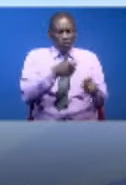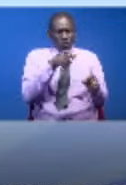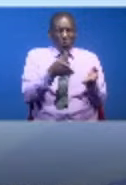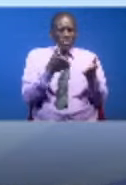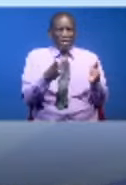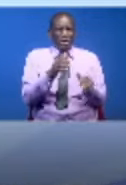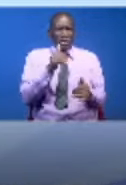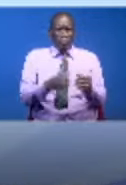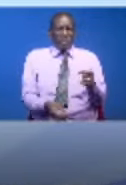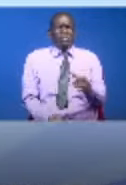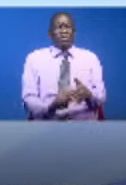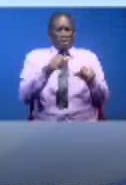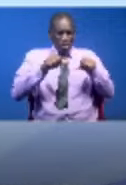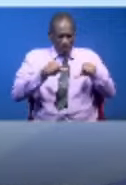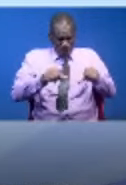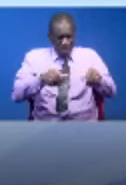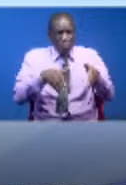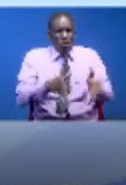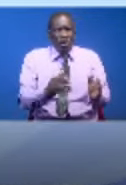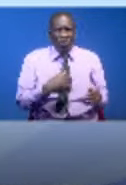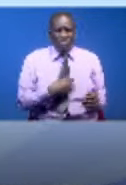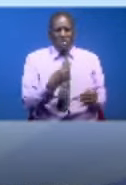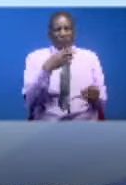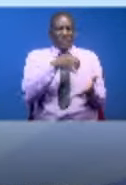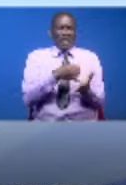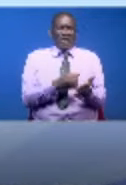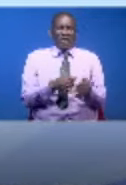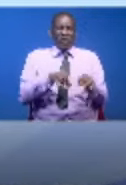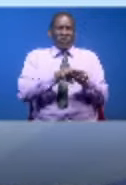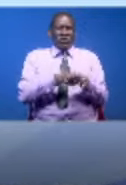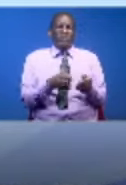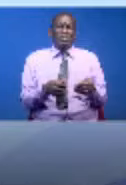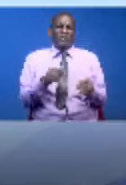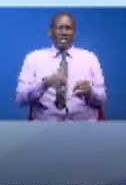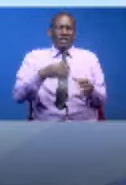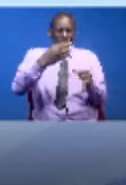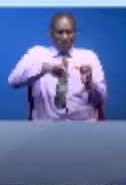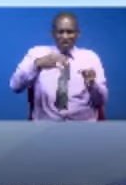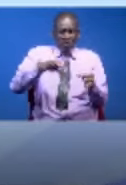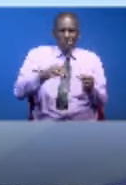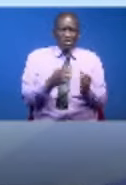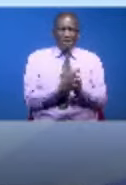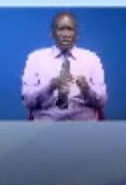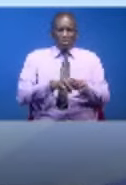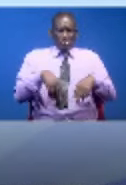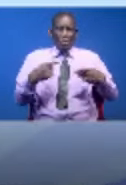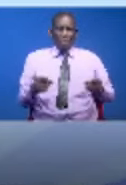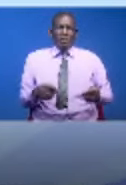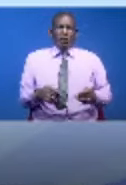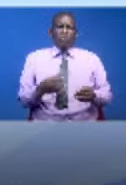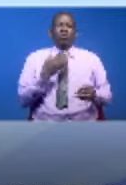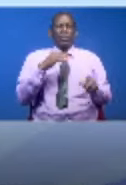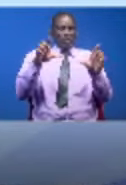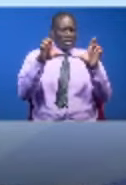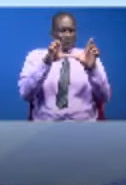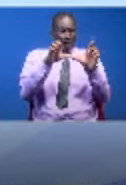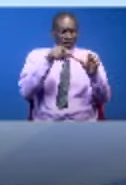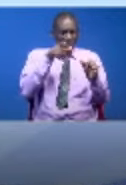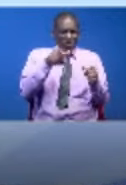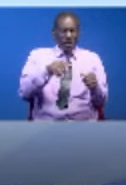have been produced sustainably. We've seen it in even vegetables, yeah. And people want certification that this is